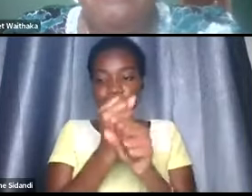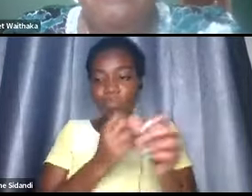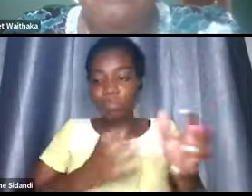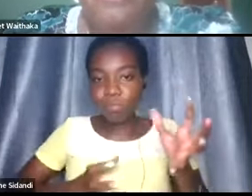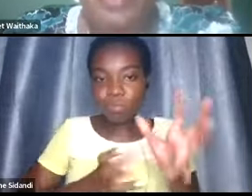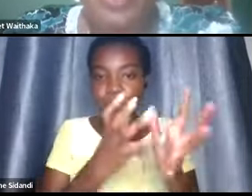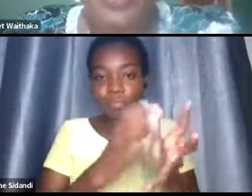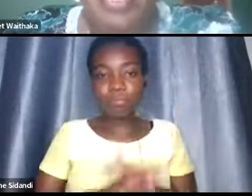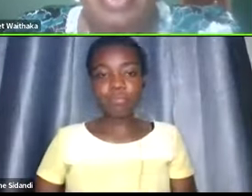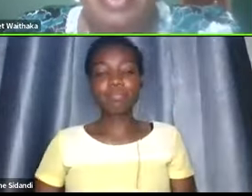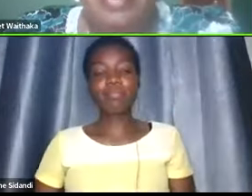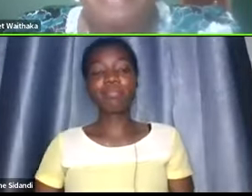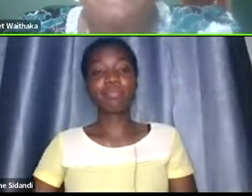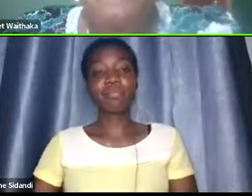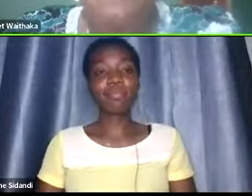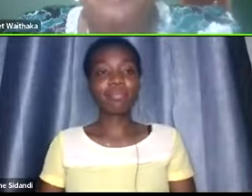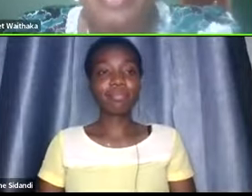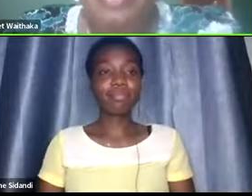Margaret. Okay.